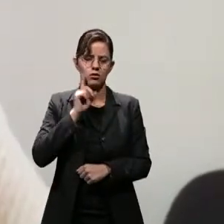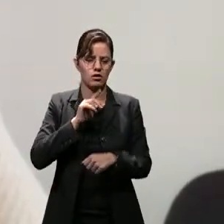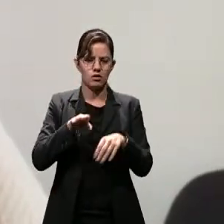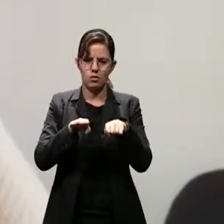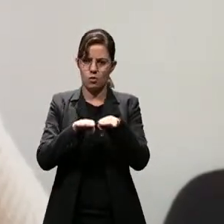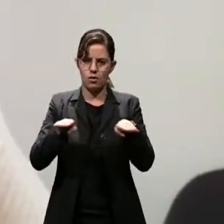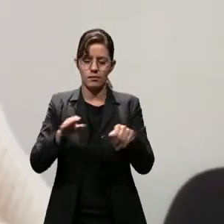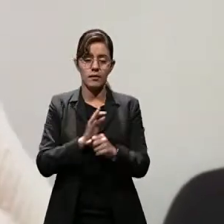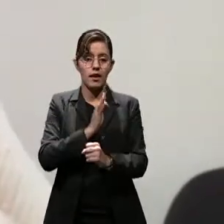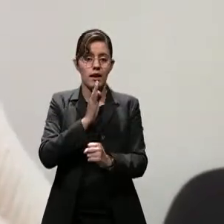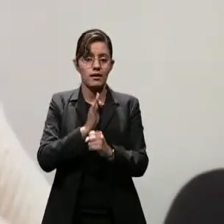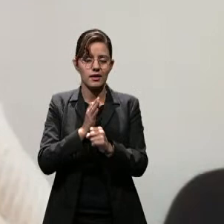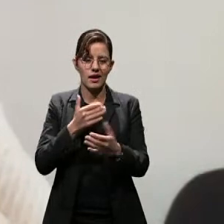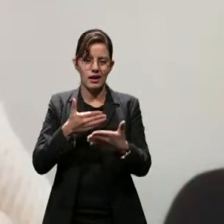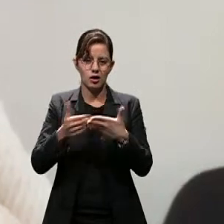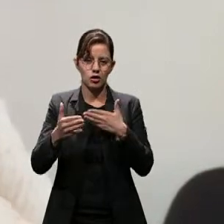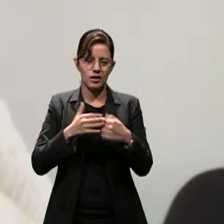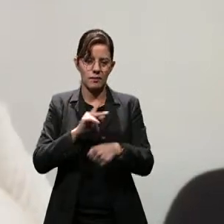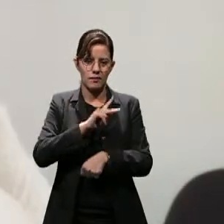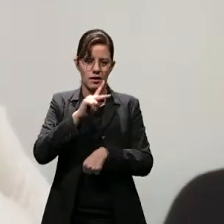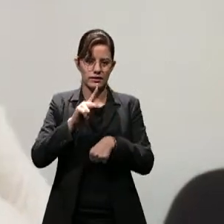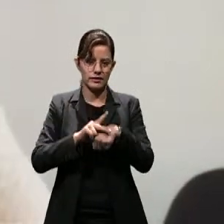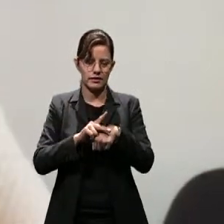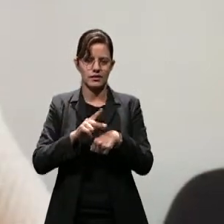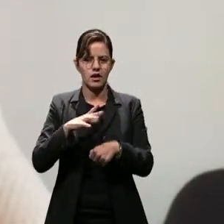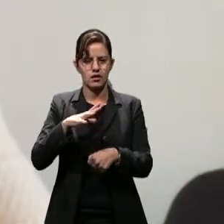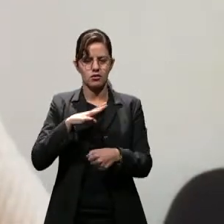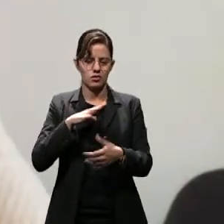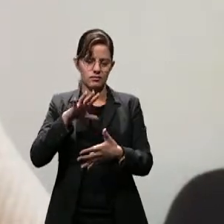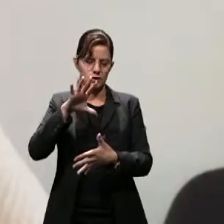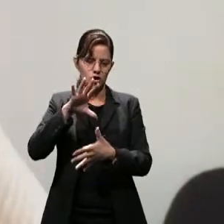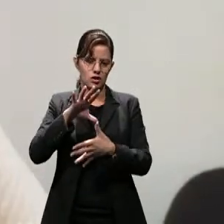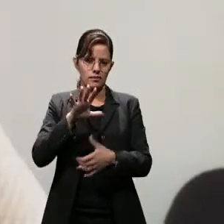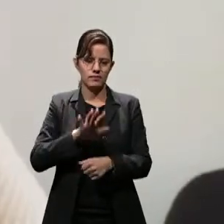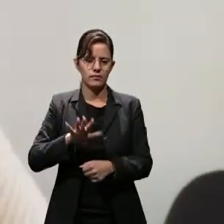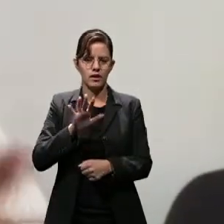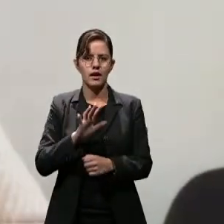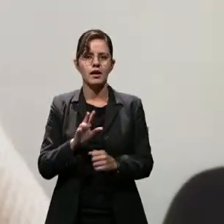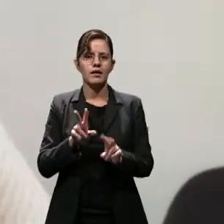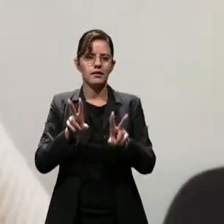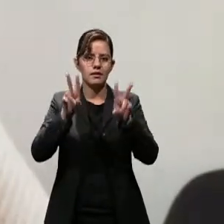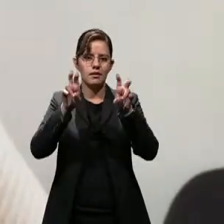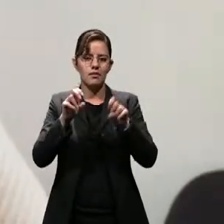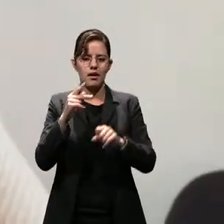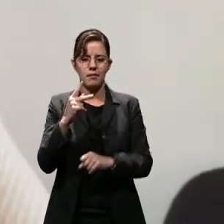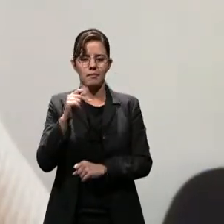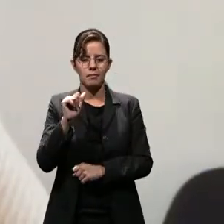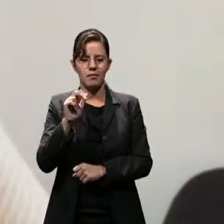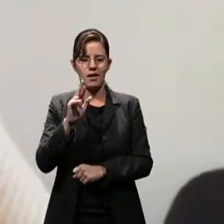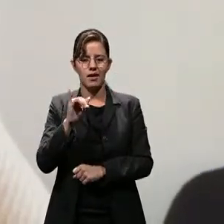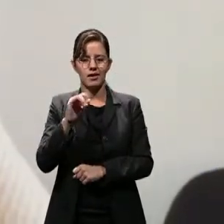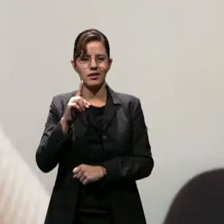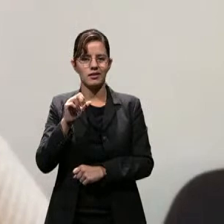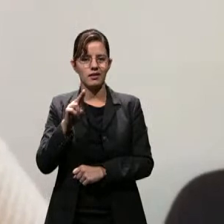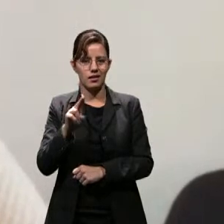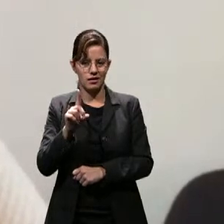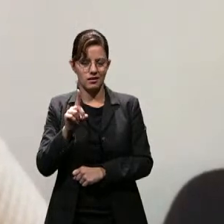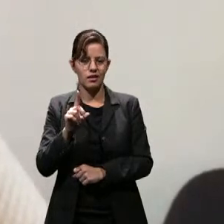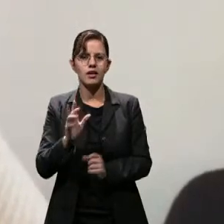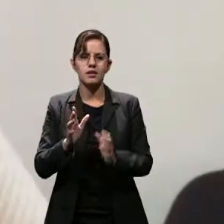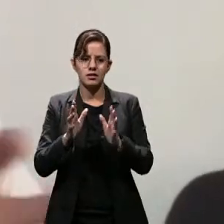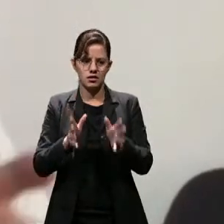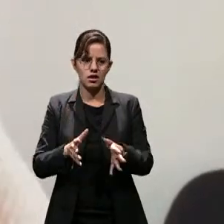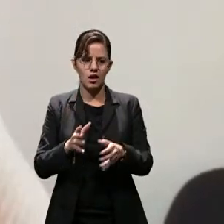men. Currently, several countries in our regions had passed the principle of parity for all